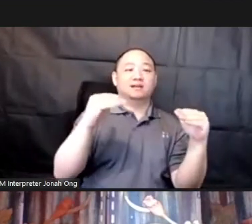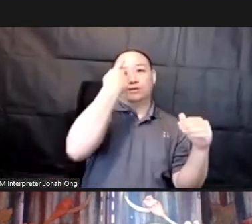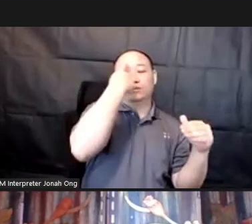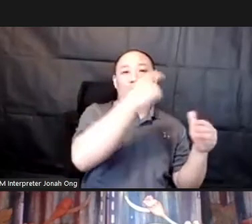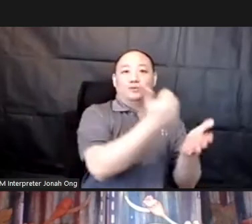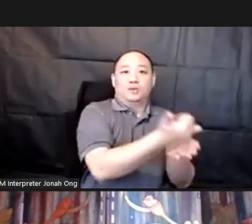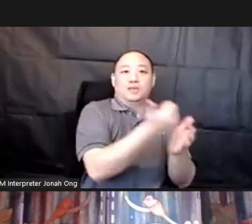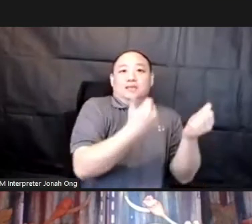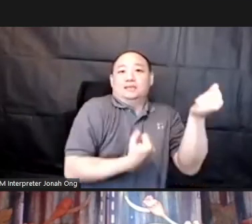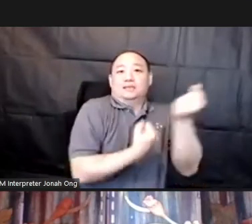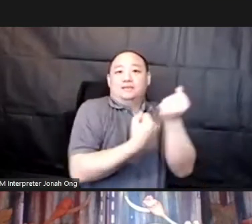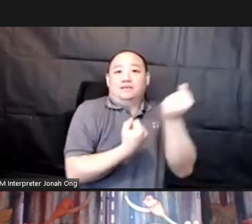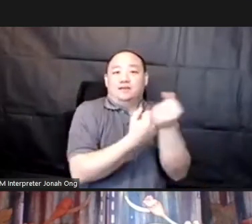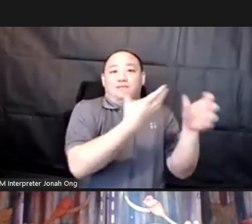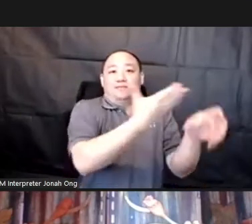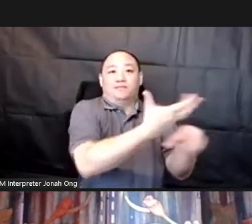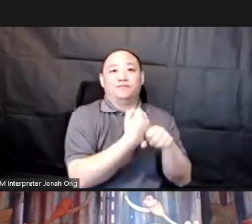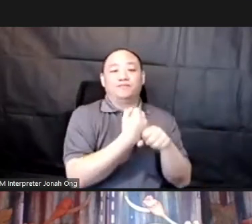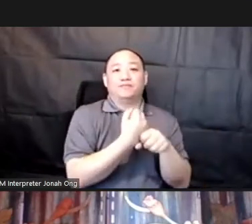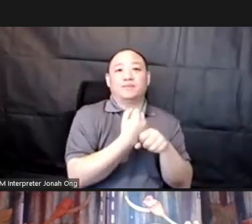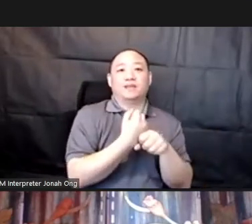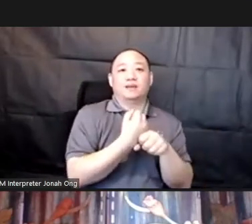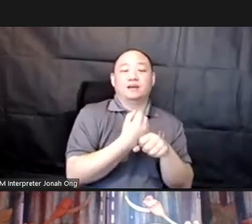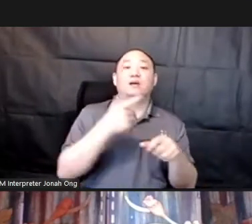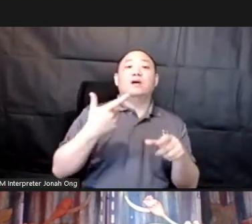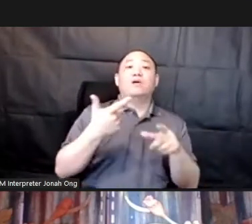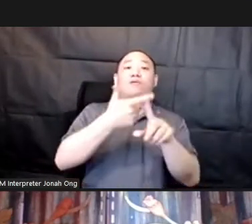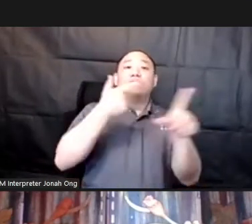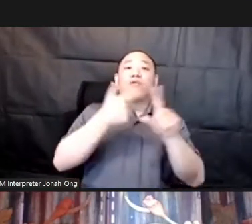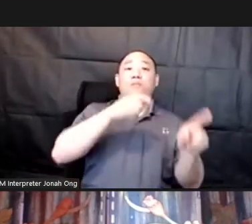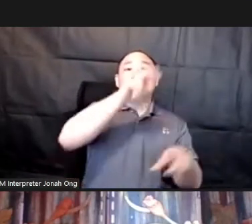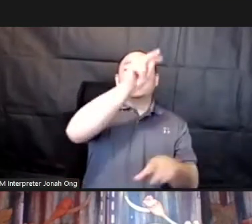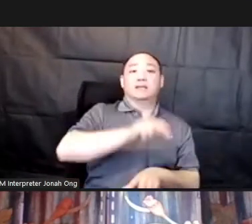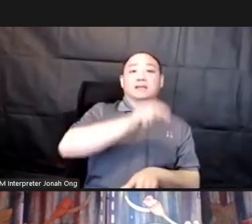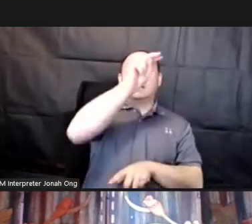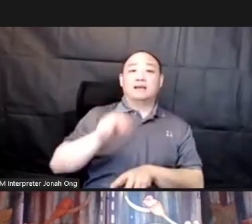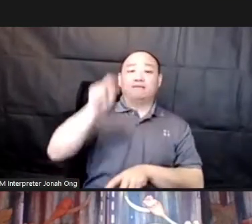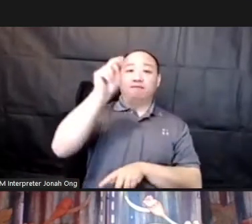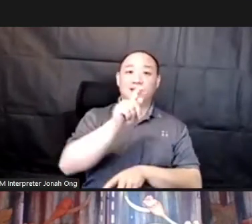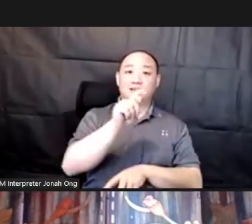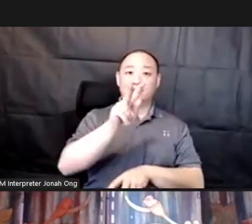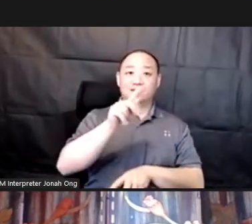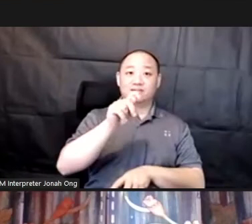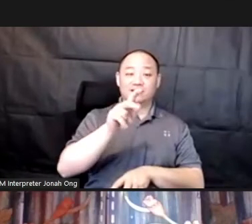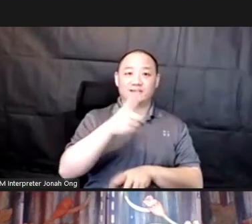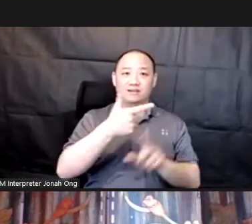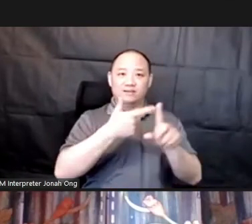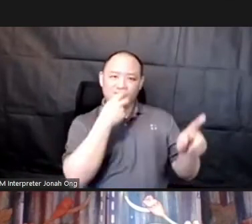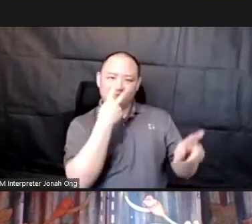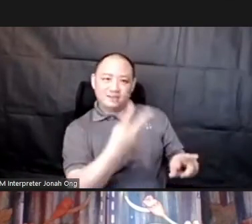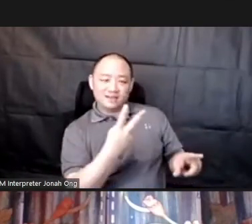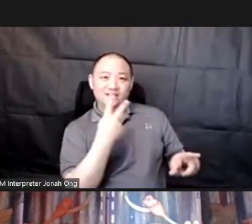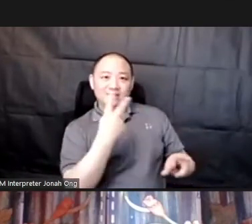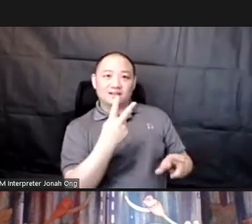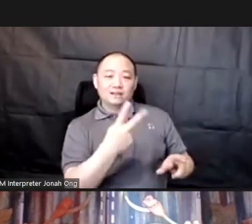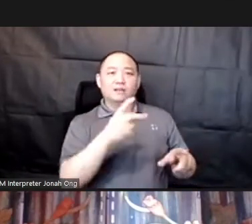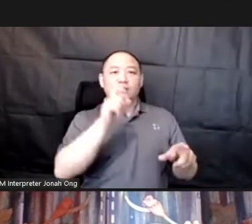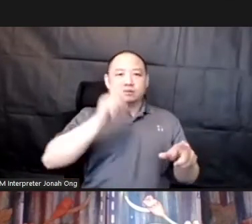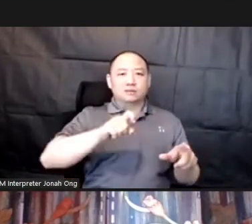documentary, that is the overfishing, the overconsumption. What we need to do is to readjust the mechanisms